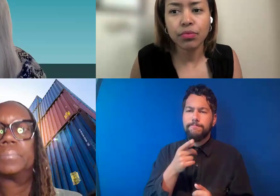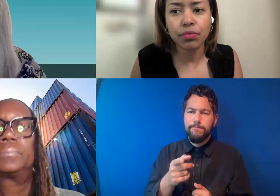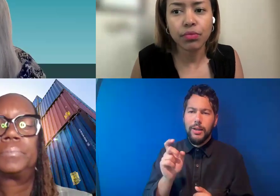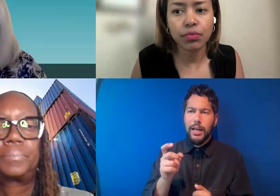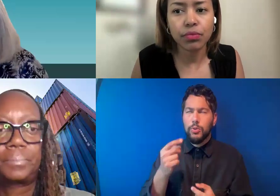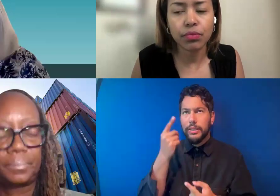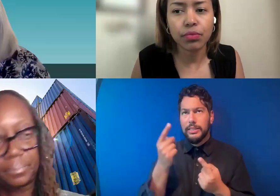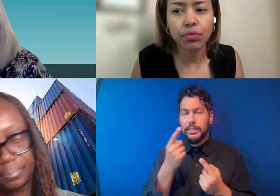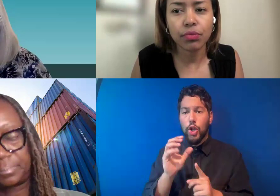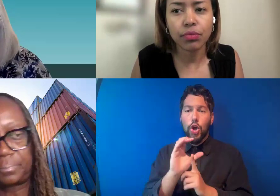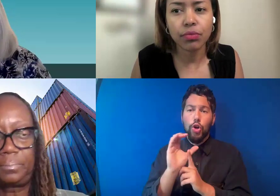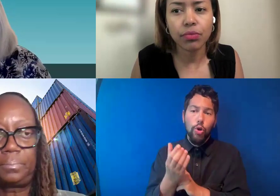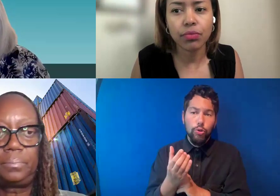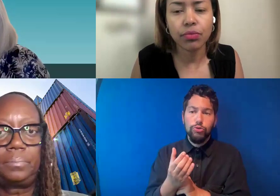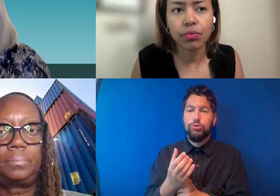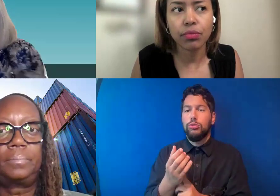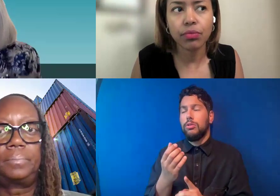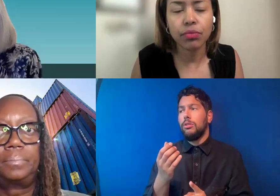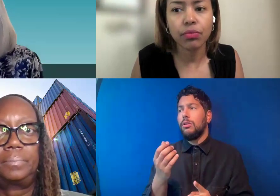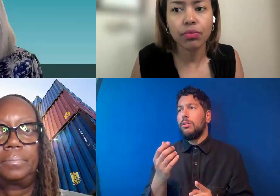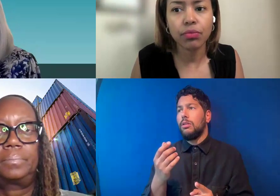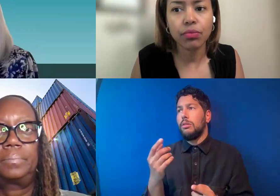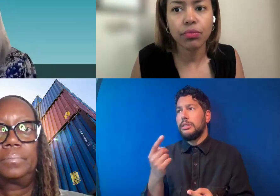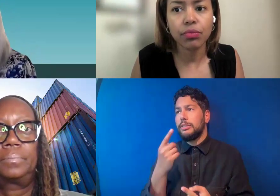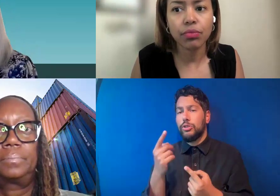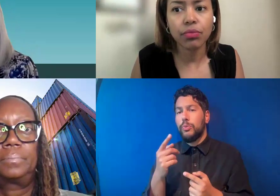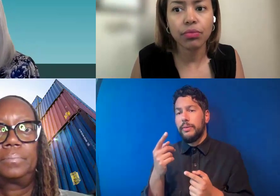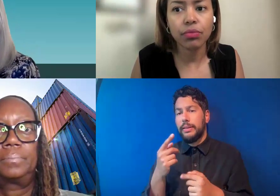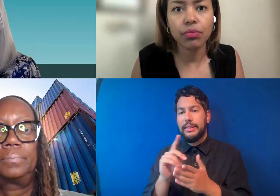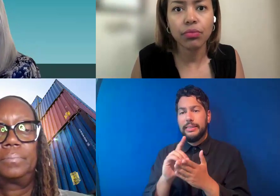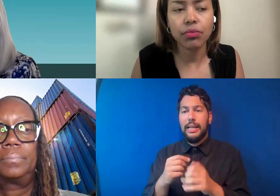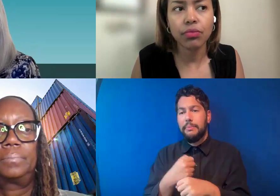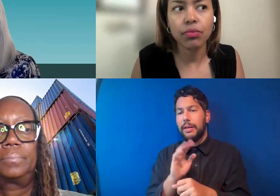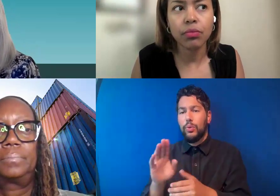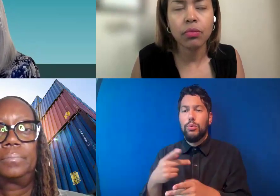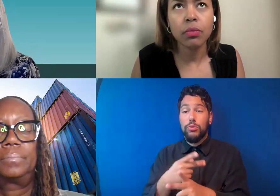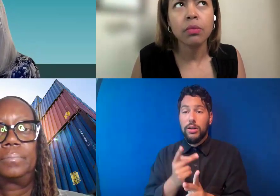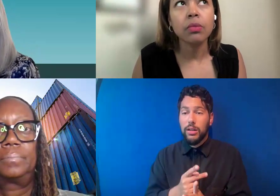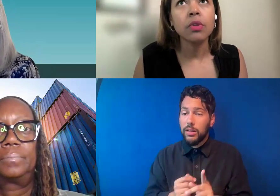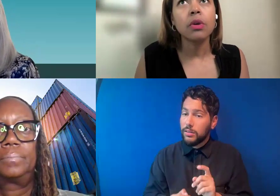any cultural considerations when you were thinking about your products?